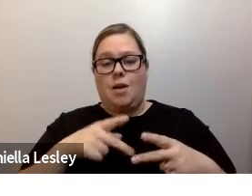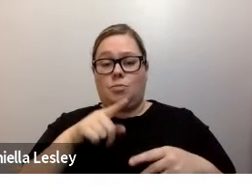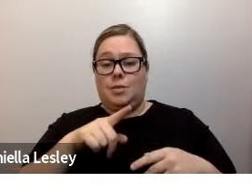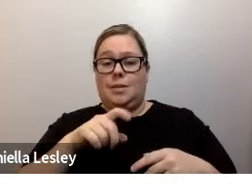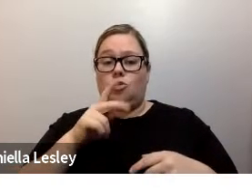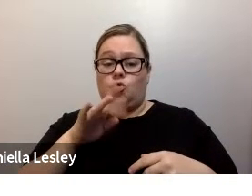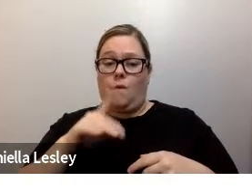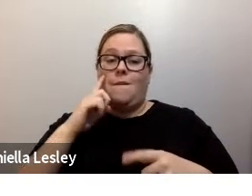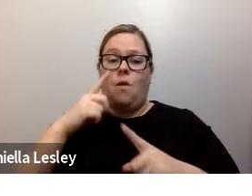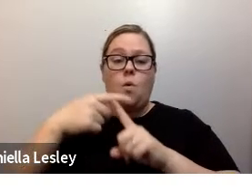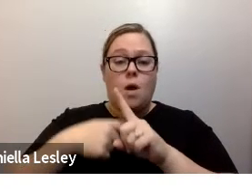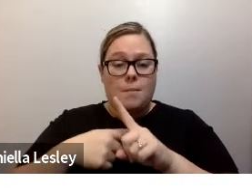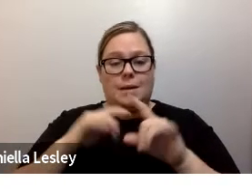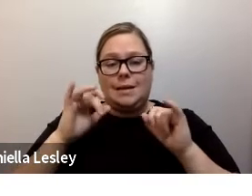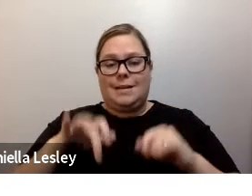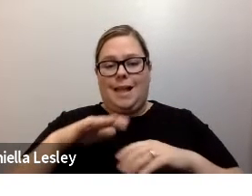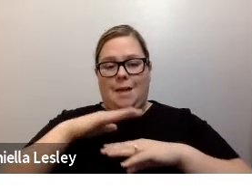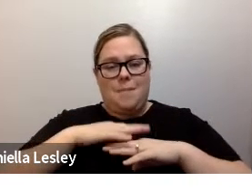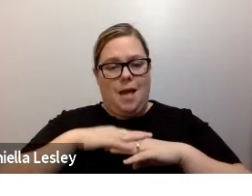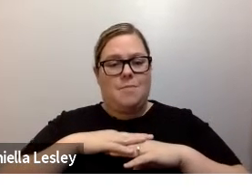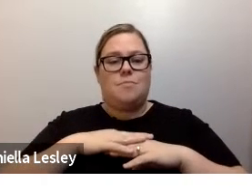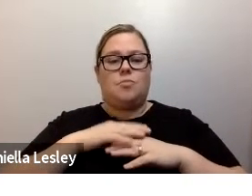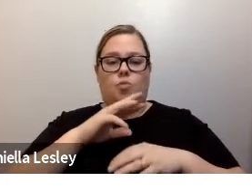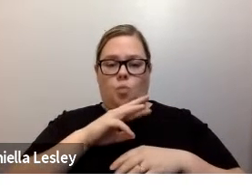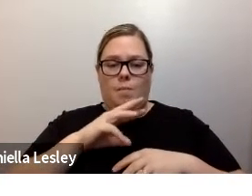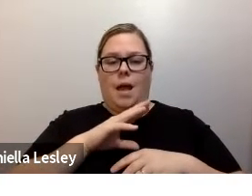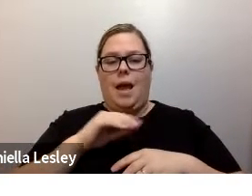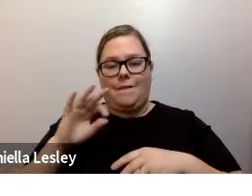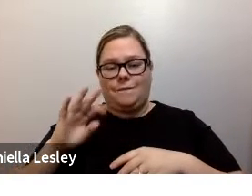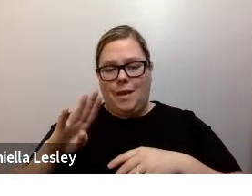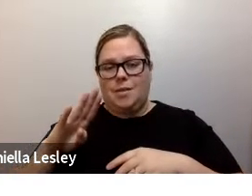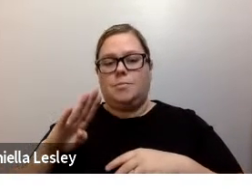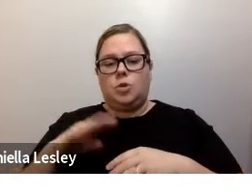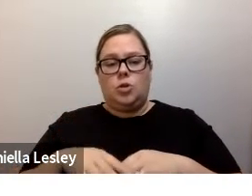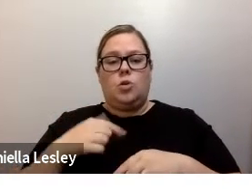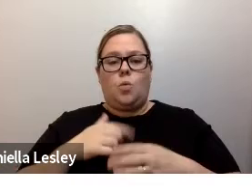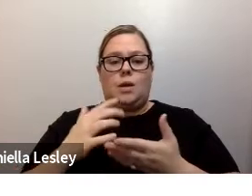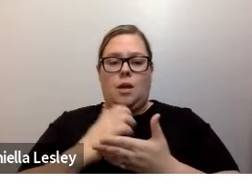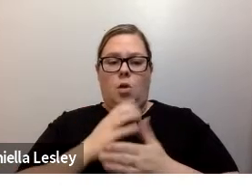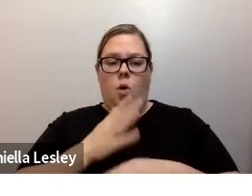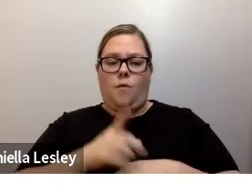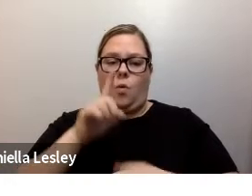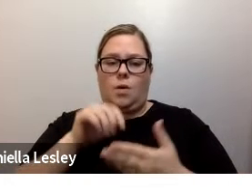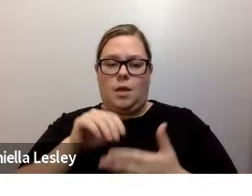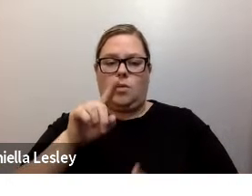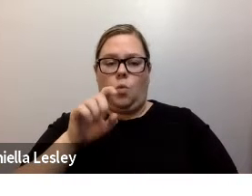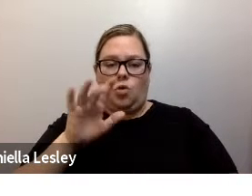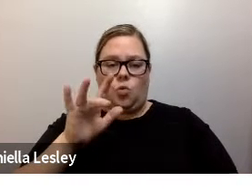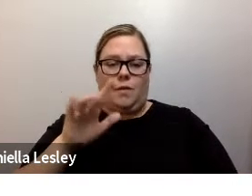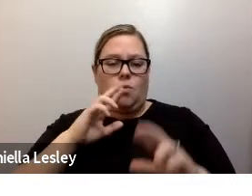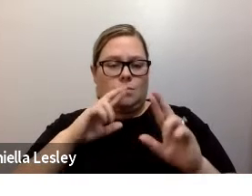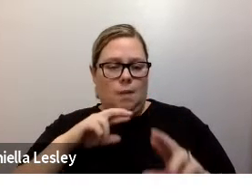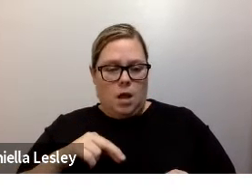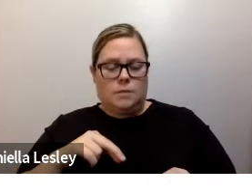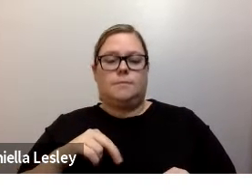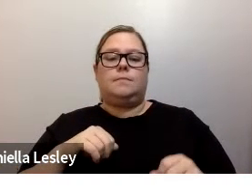1-month period, same platforms, Qualtrics and Facebook survey for pages. We gathered over 1,125 respondents,